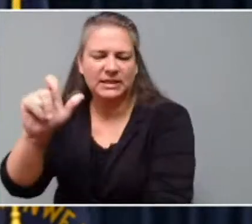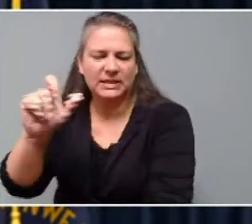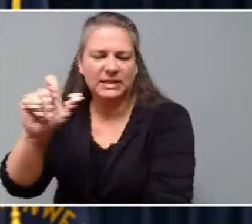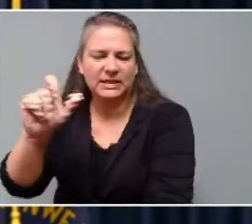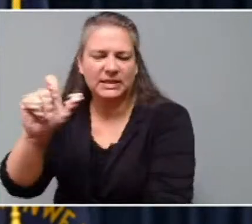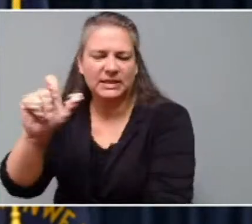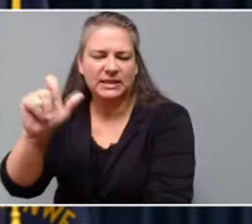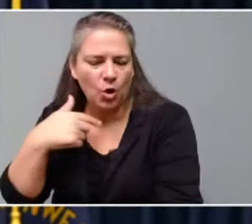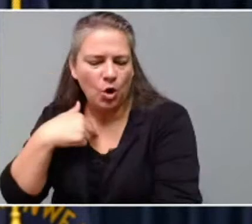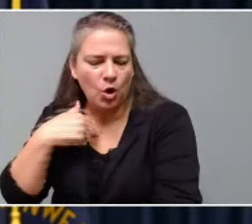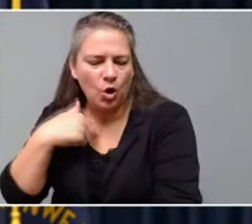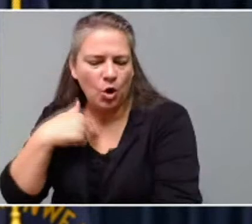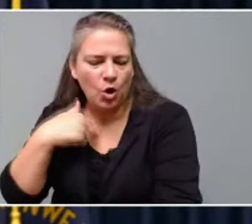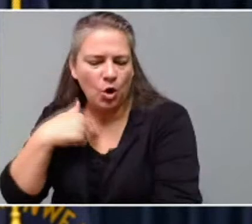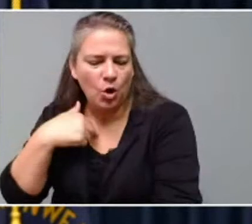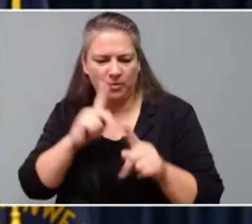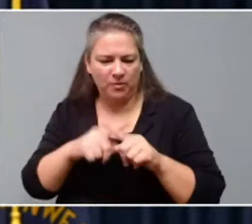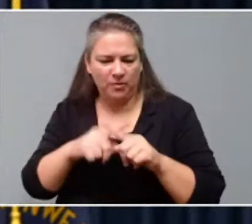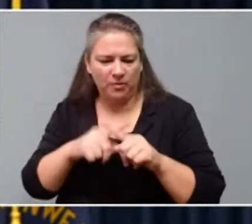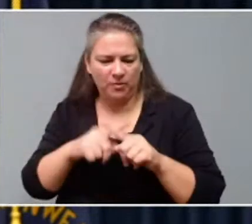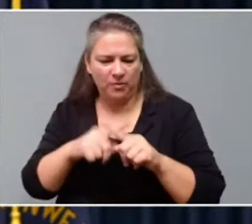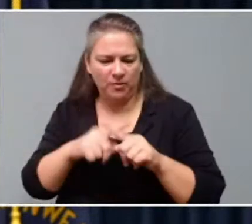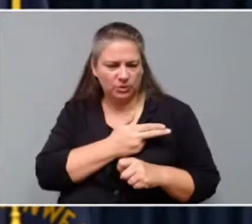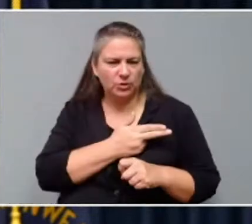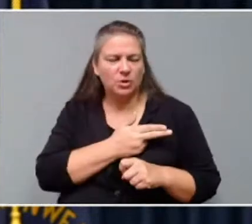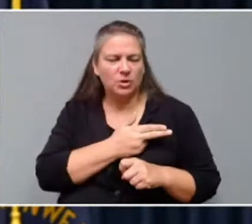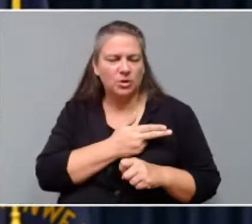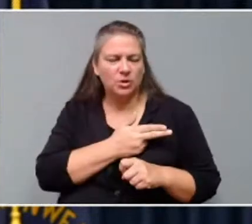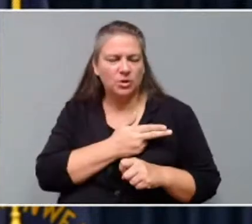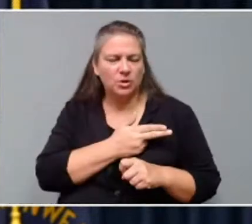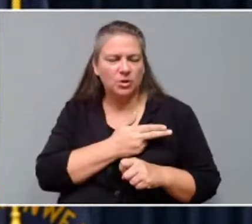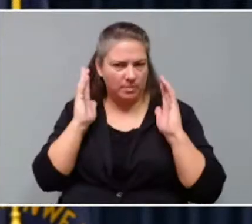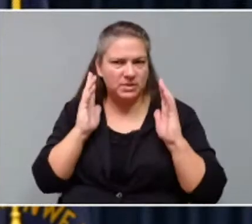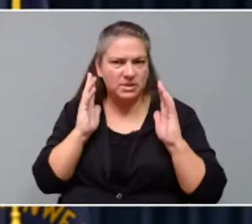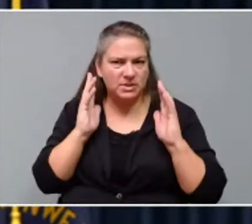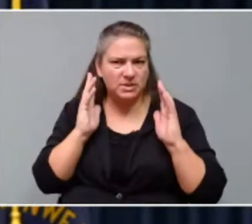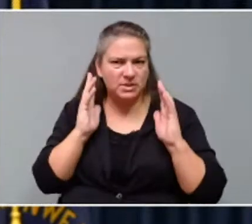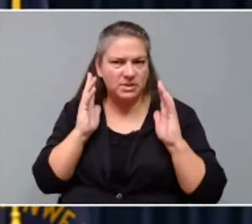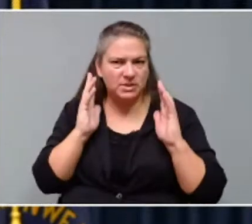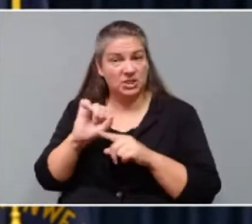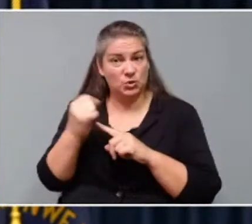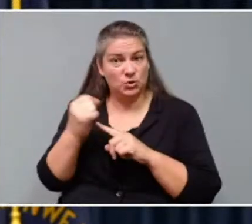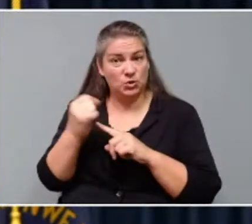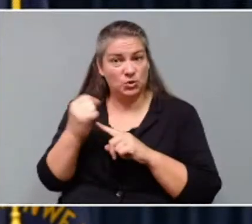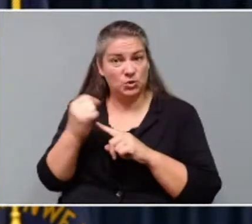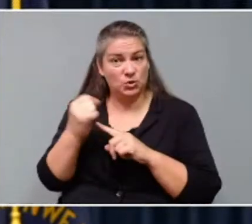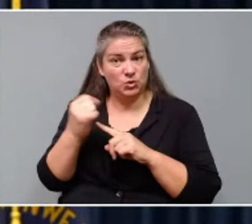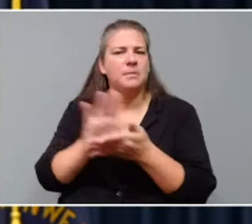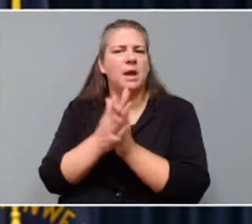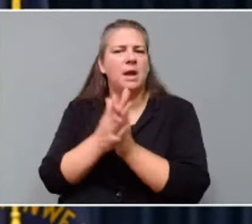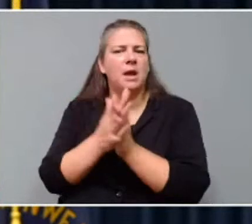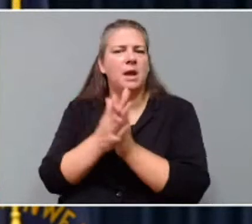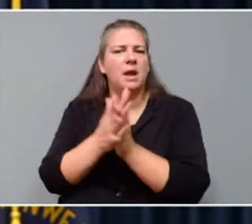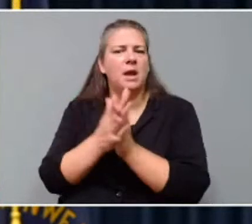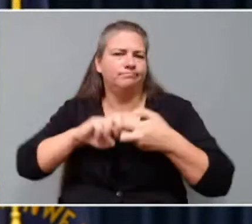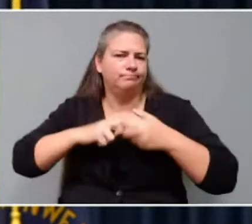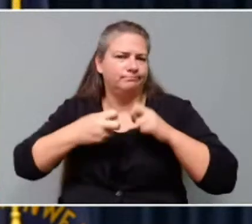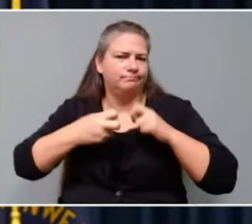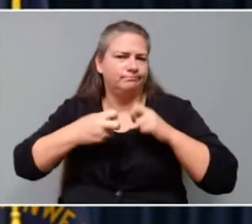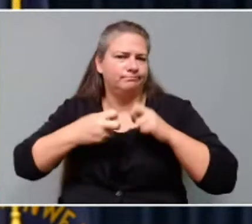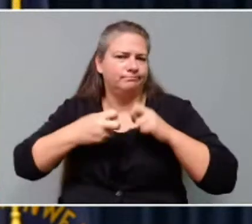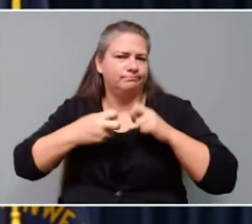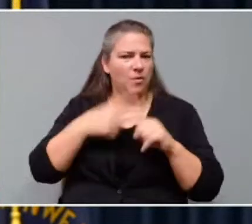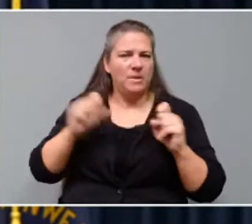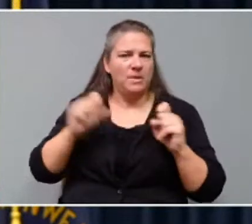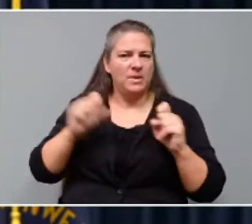2 leaders from the hospital a couple weeks ago when they were overwhelmed, and the situation had only become more dire. Today, we're going to hear from St. Clair's